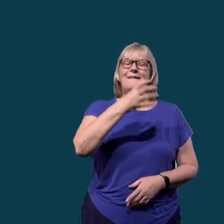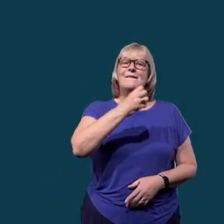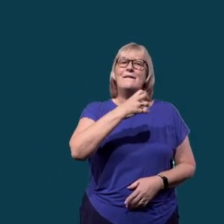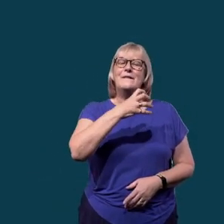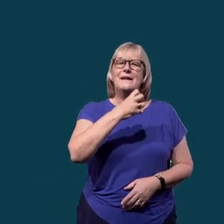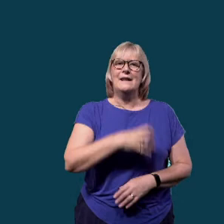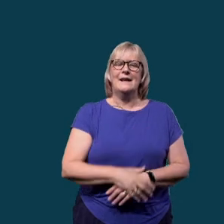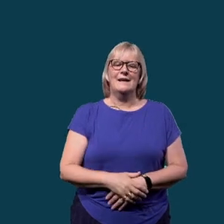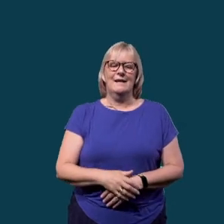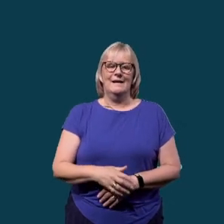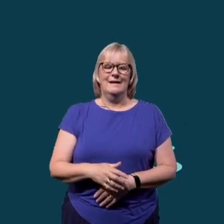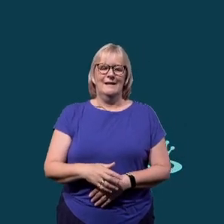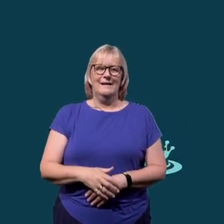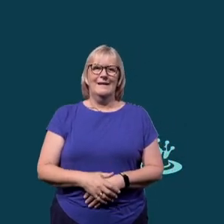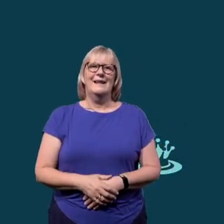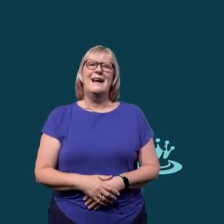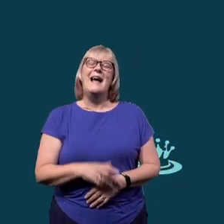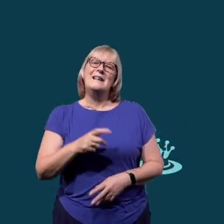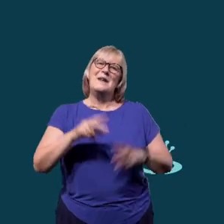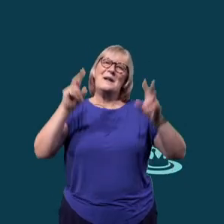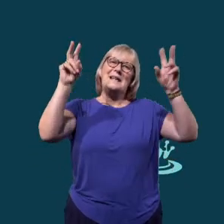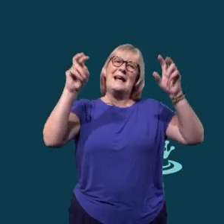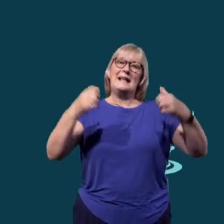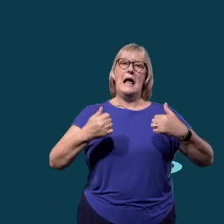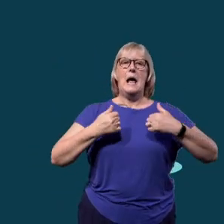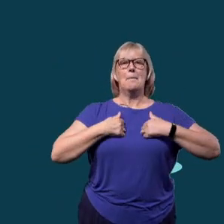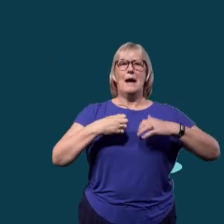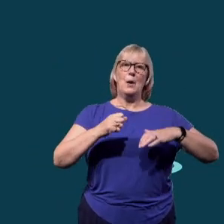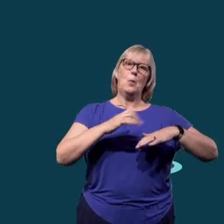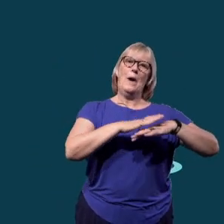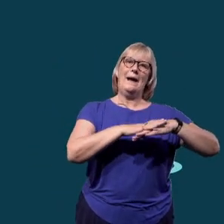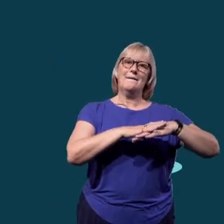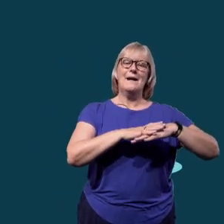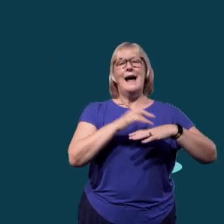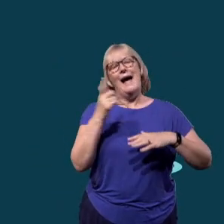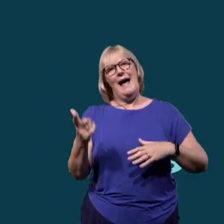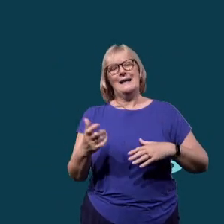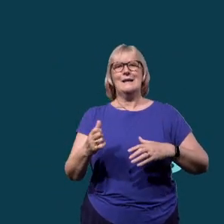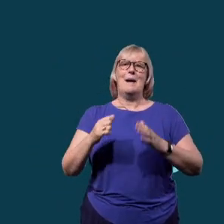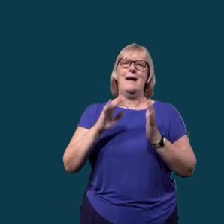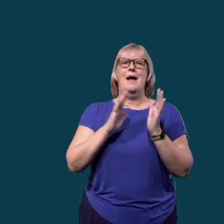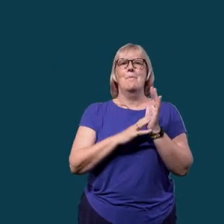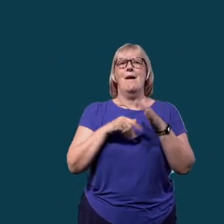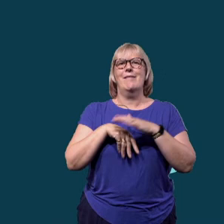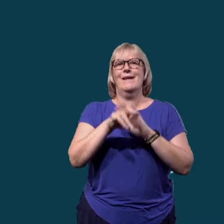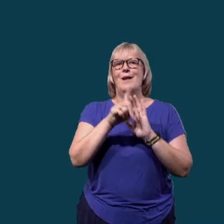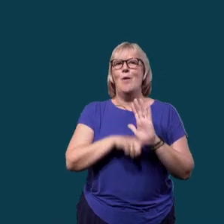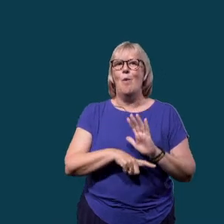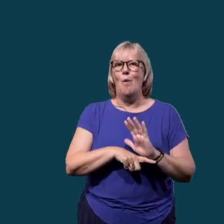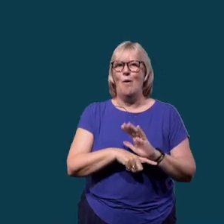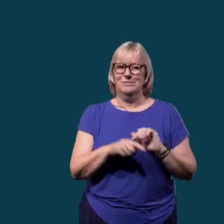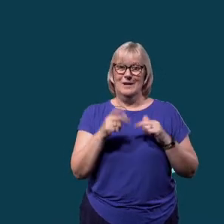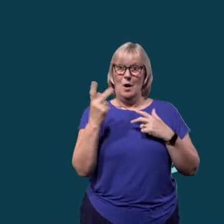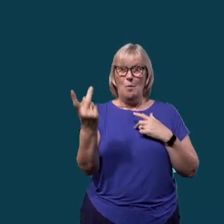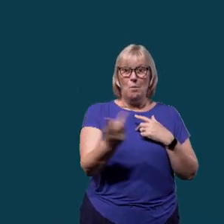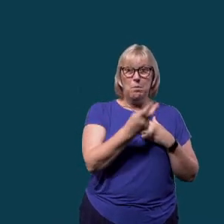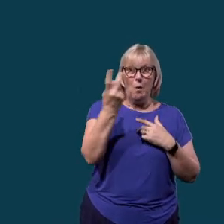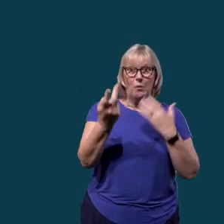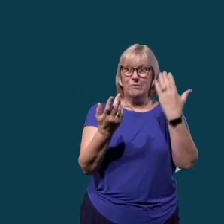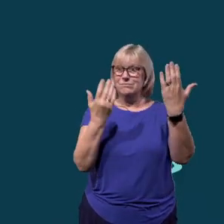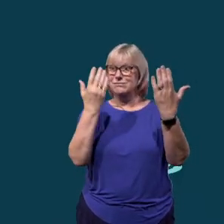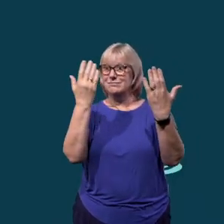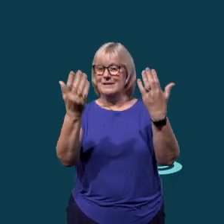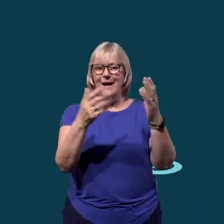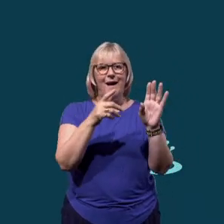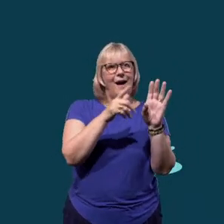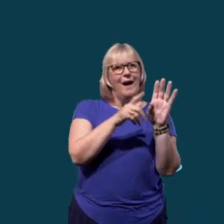he entitled it "My Wife and My Mother-in-Law." So that was quite something, wasn't it? But here we are. I'm sure you can see both the young